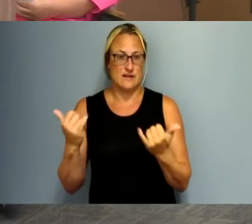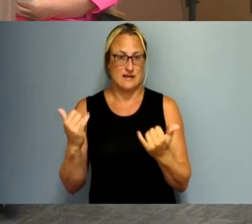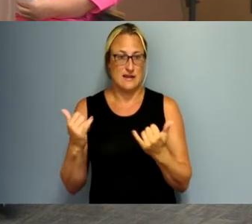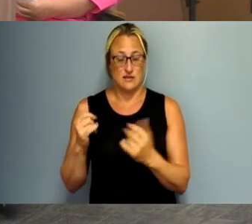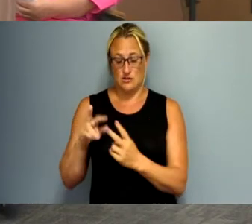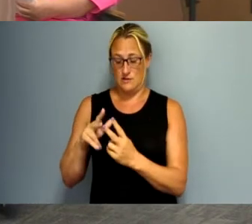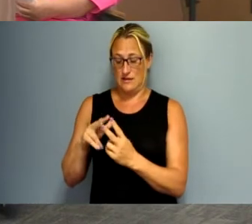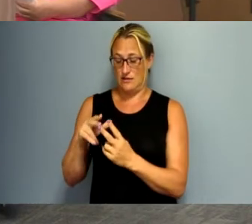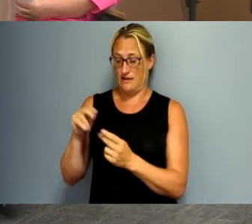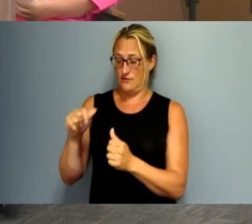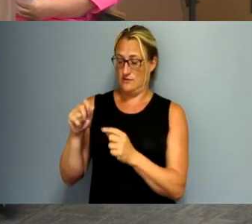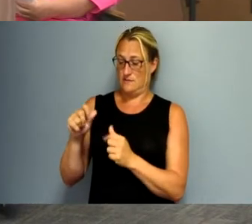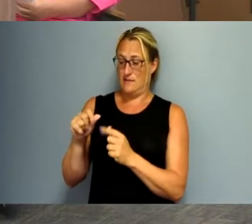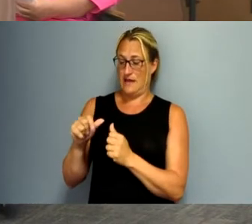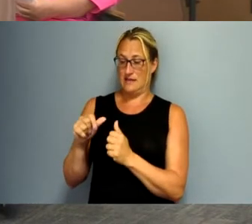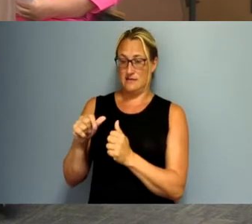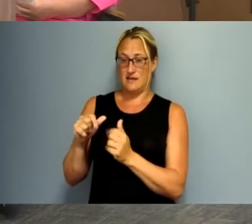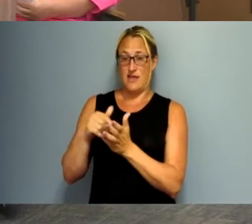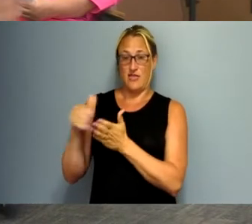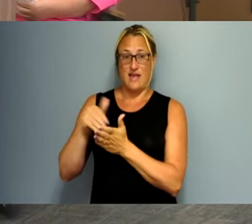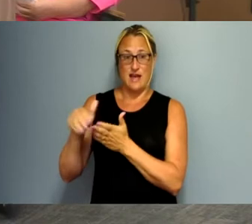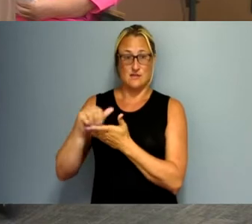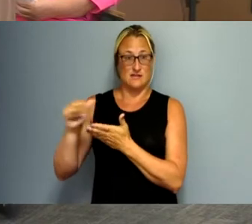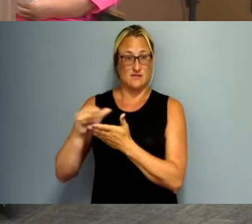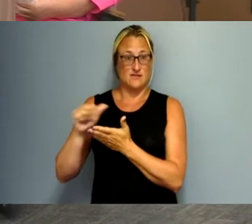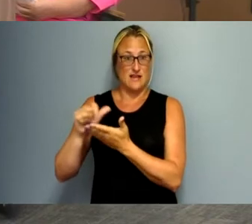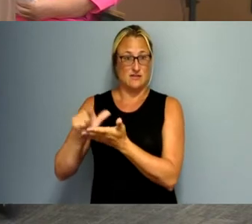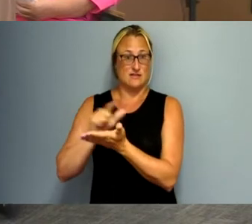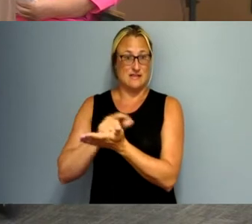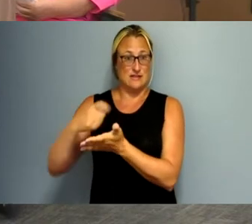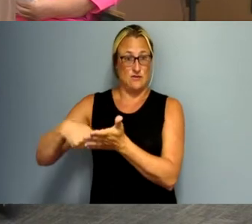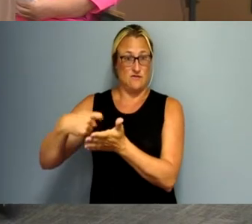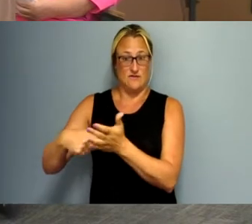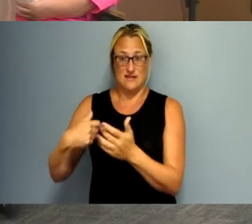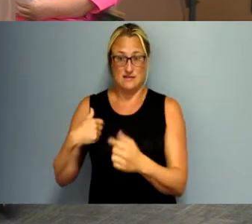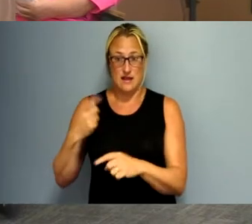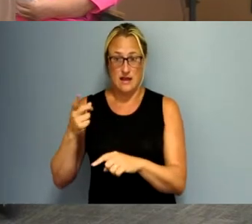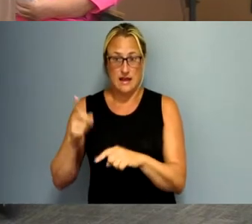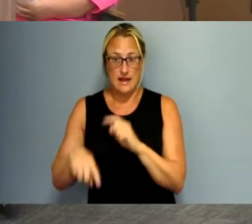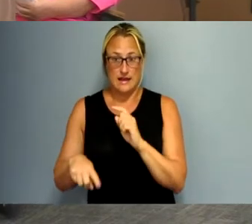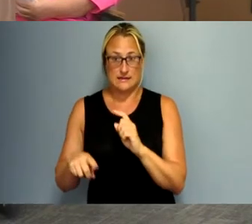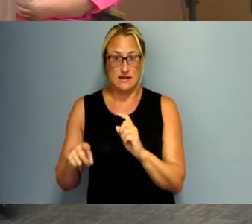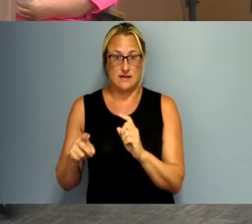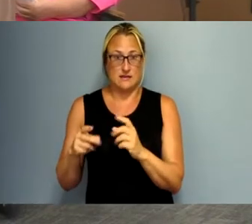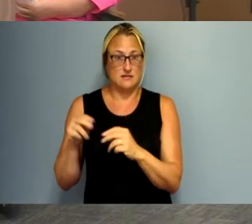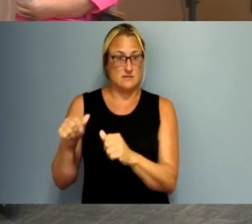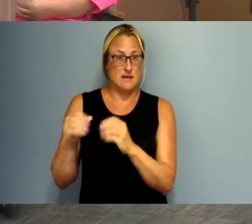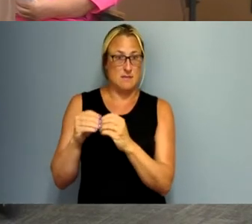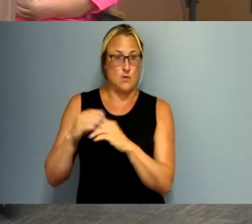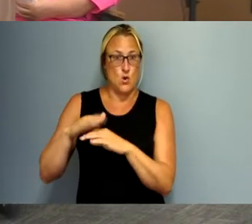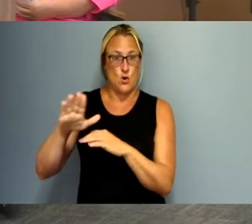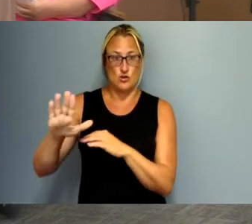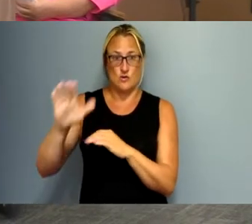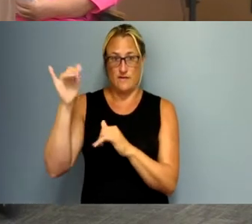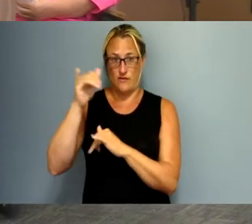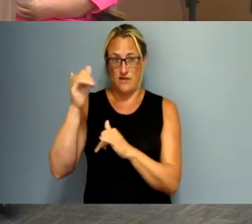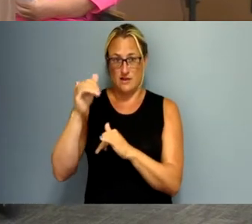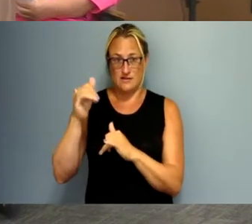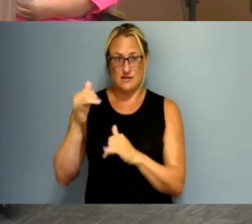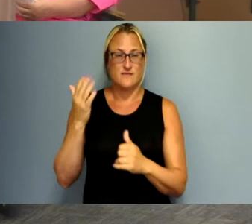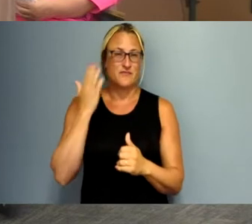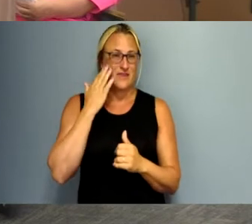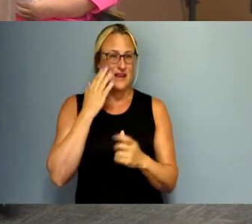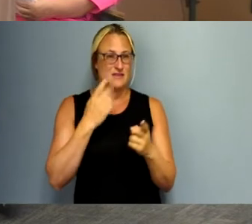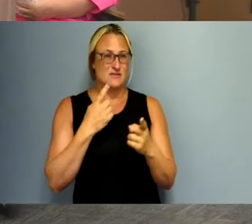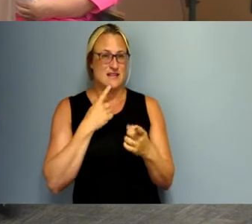legal fees to represent myself, and I can't afford to spend more money on this frivolity that you're doing. I wanted to also read, I know you said you didn't like that we